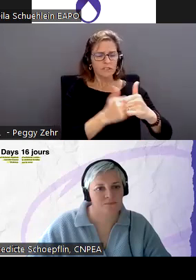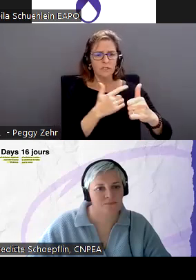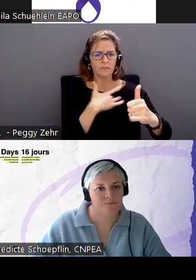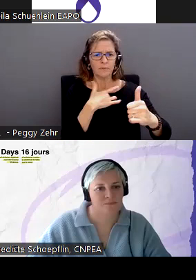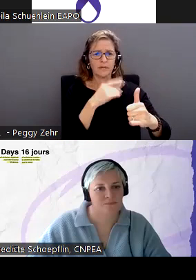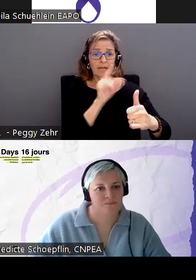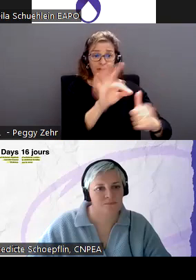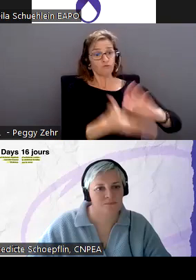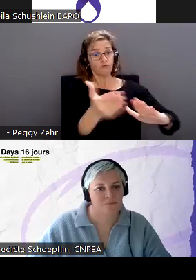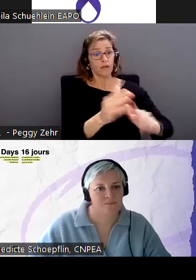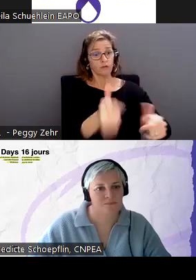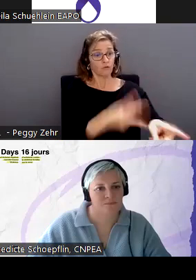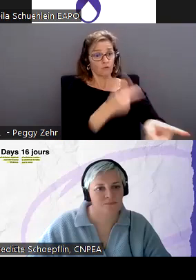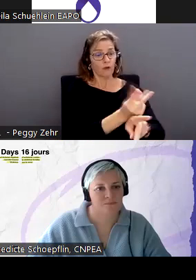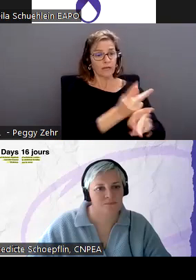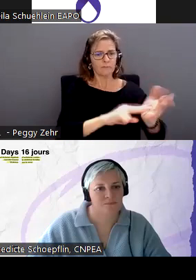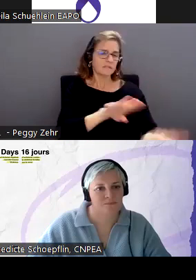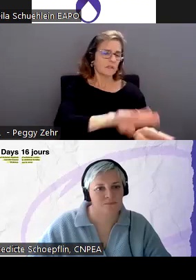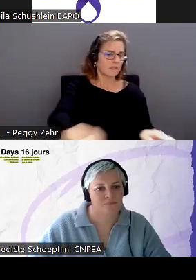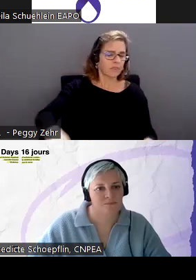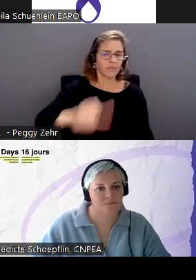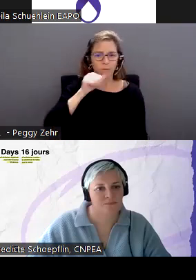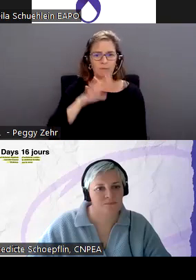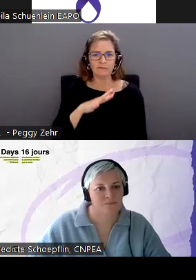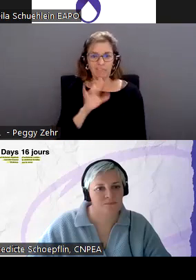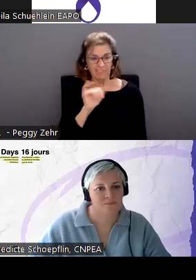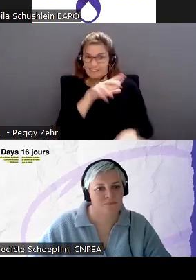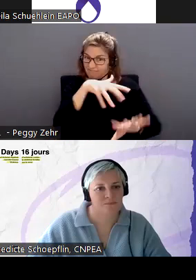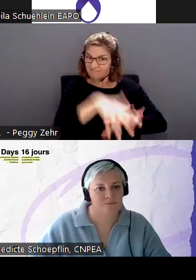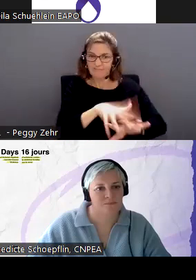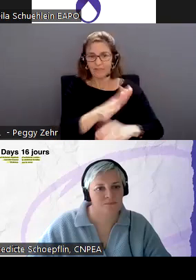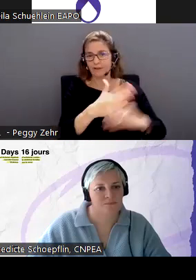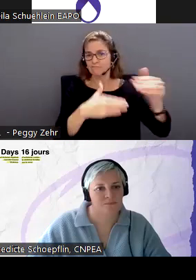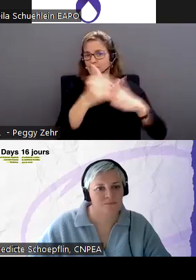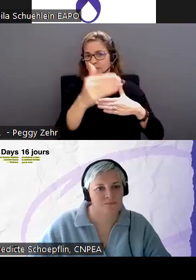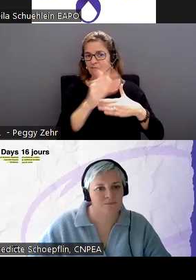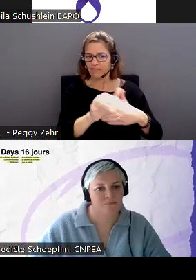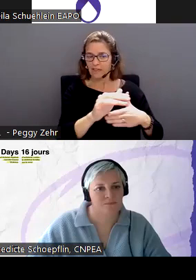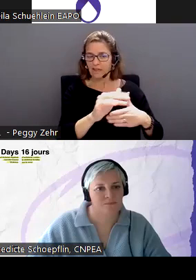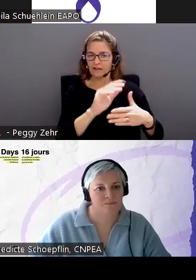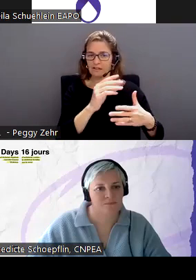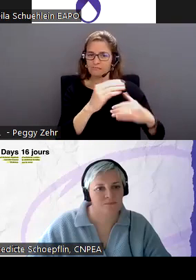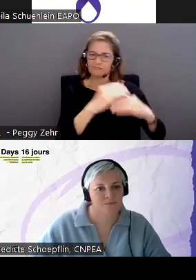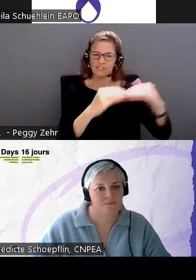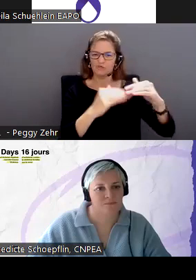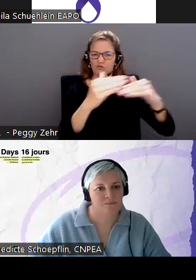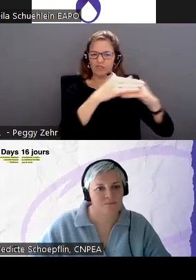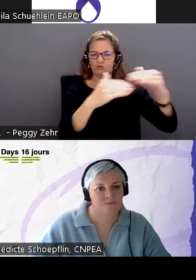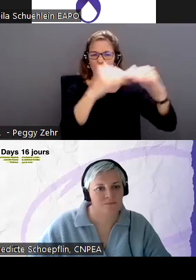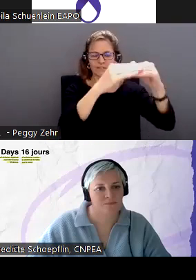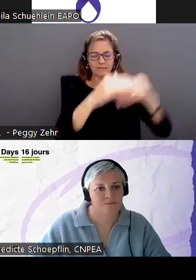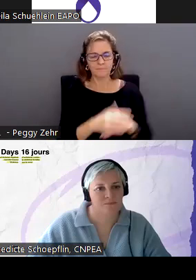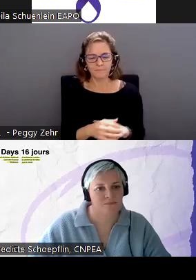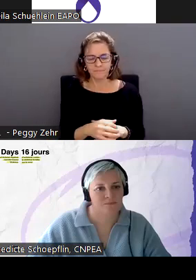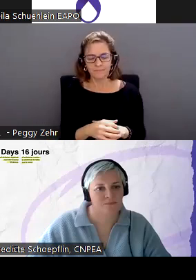recommendations, you know, I think often we want something that works. We want a tool to fix things. And